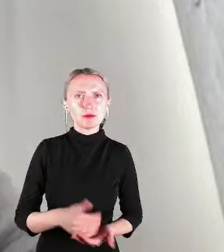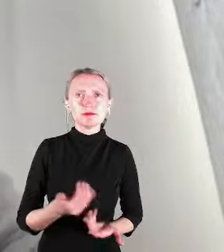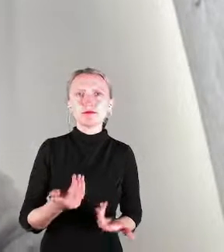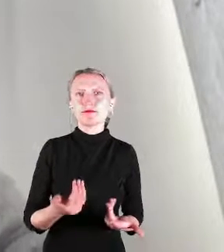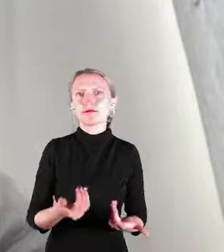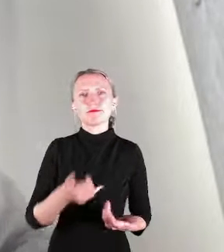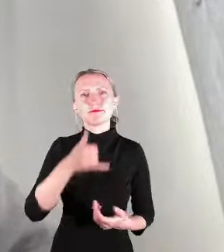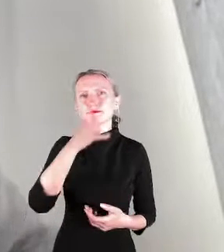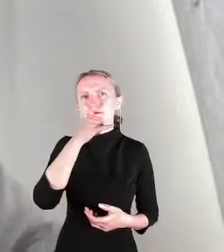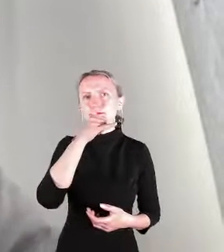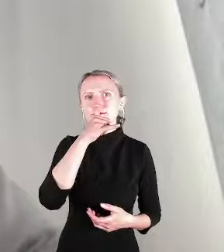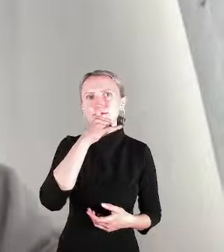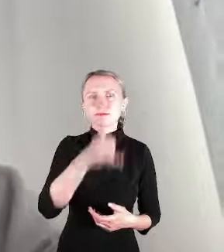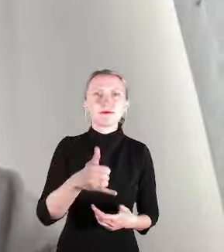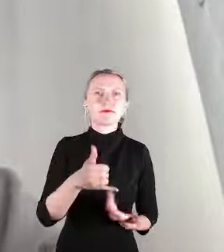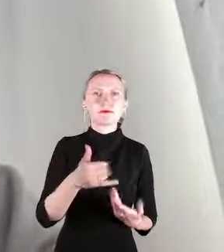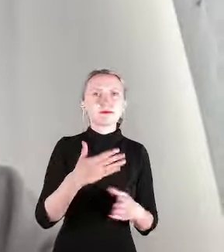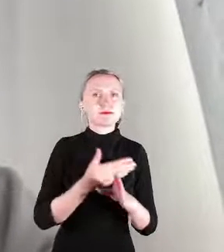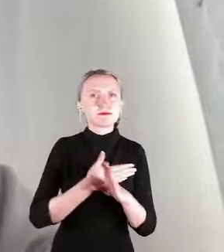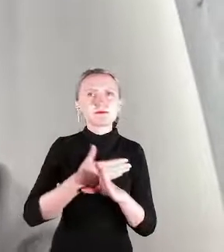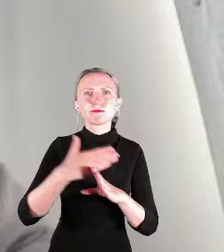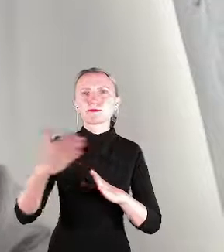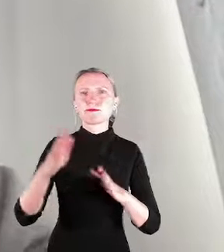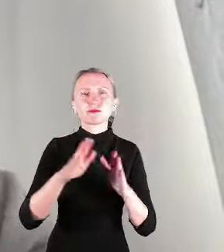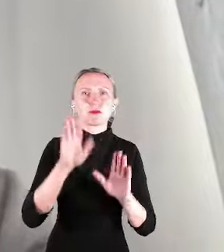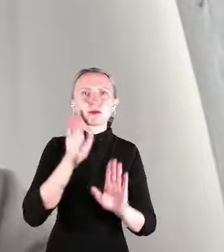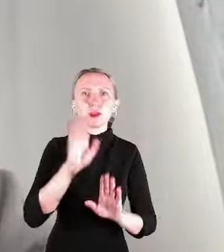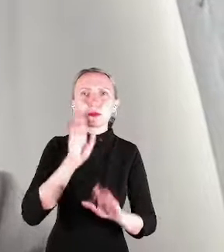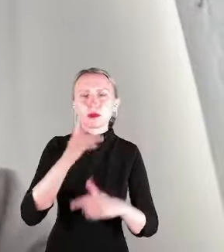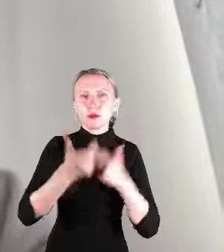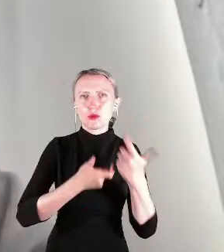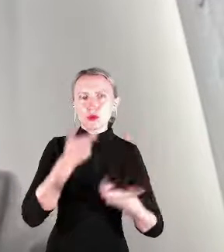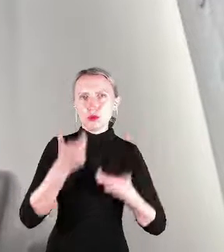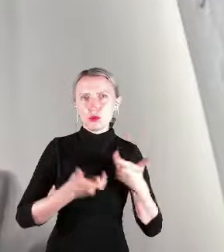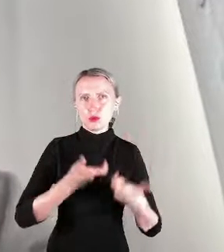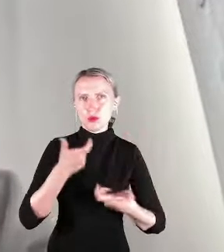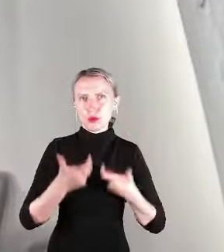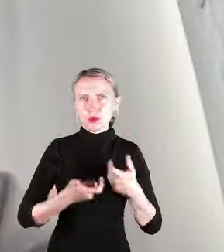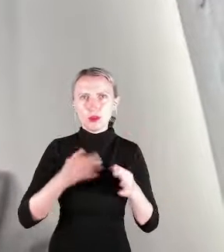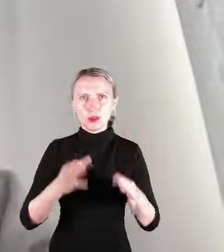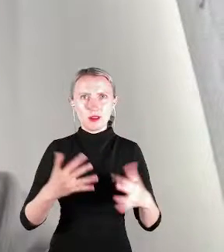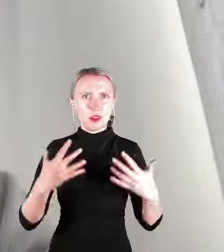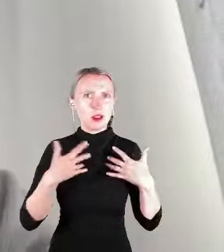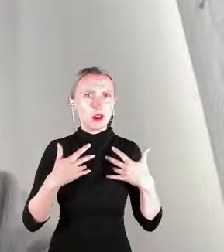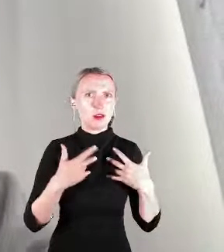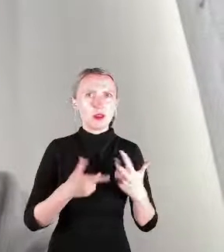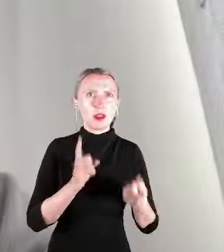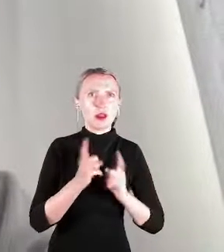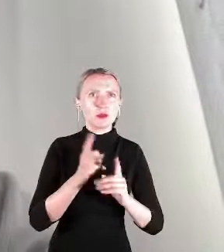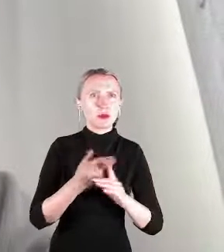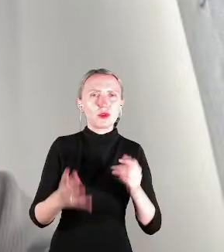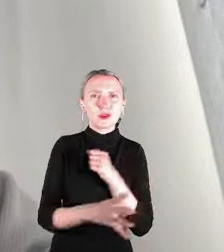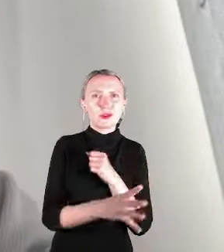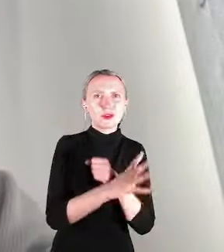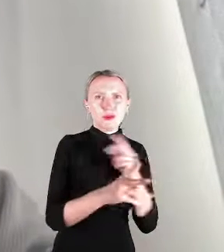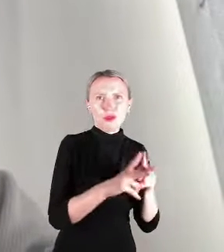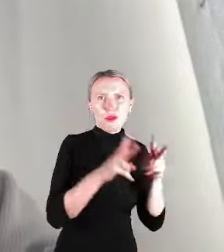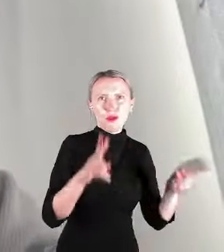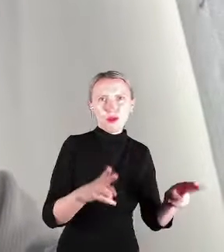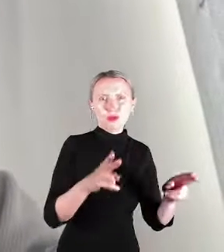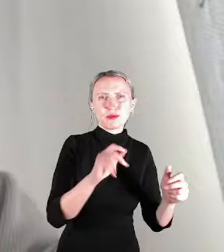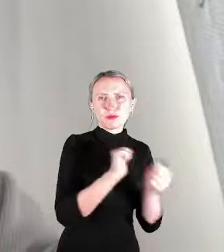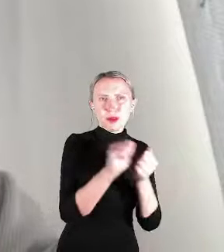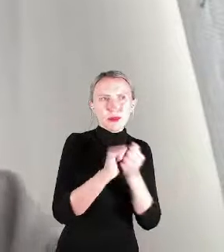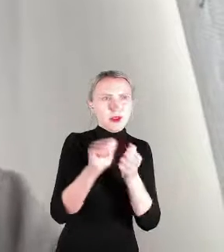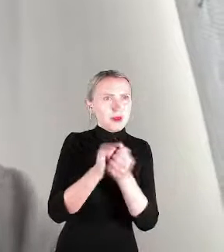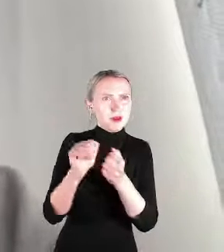mean, right now they are demolishing buildings built in the 1990s here in Stockholm, and they